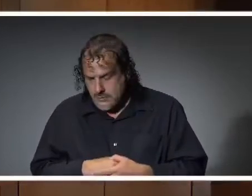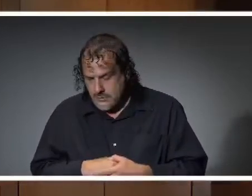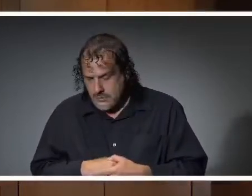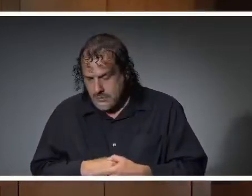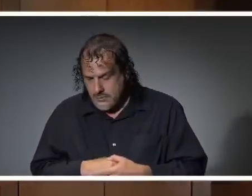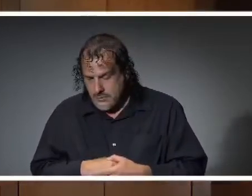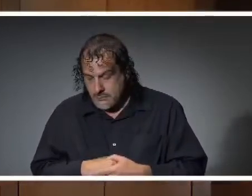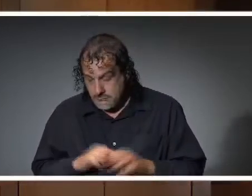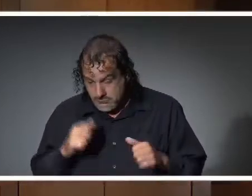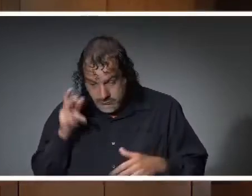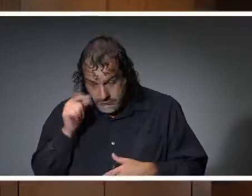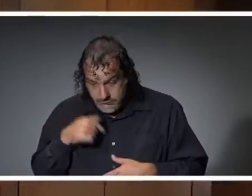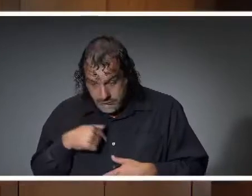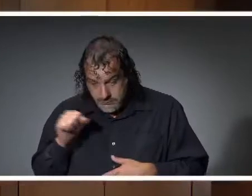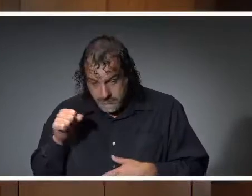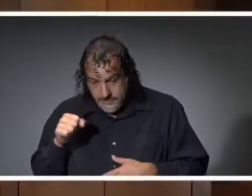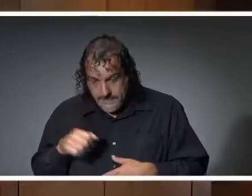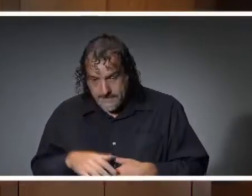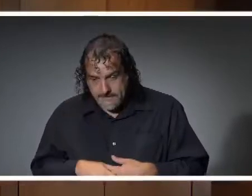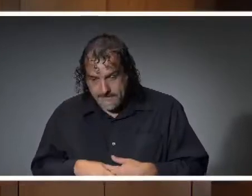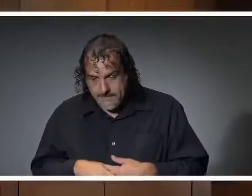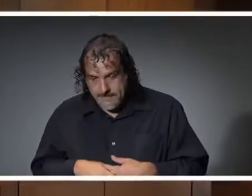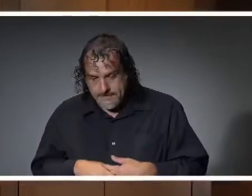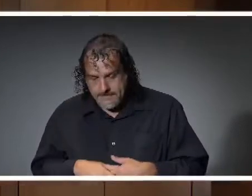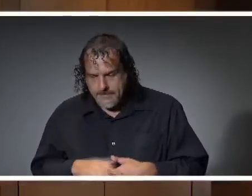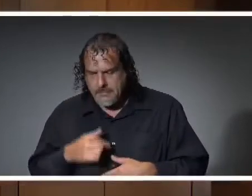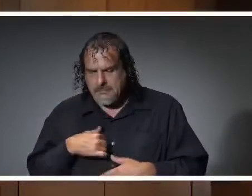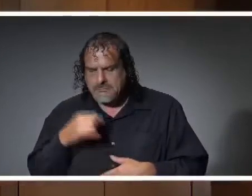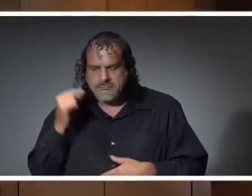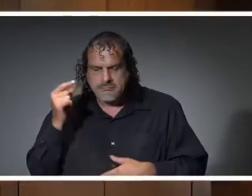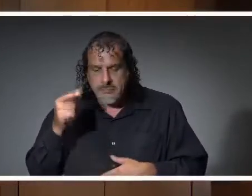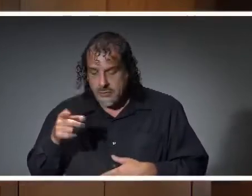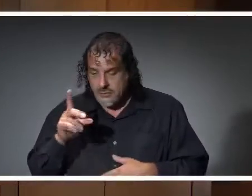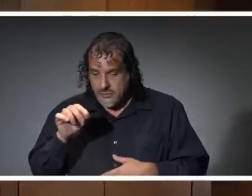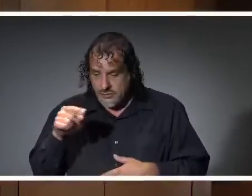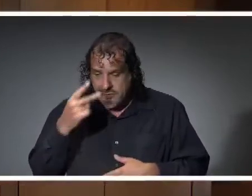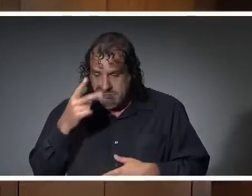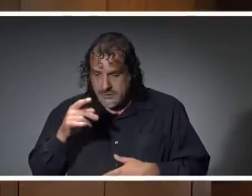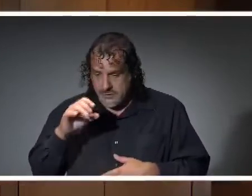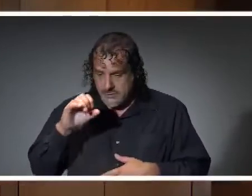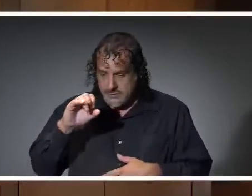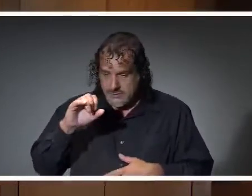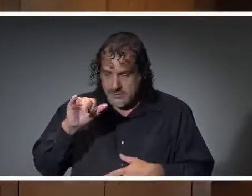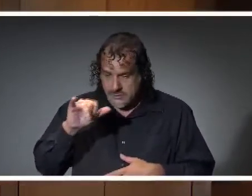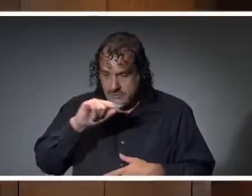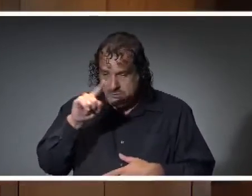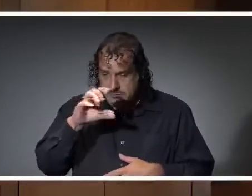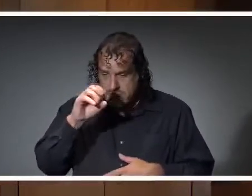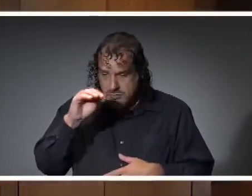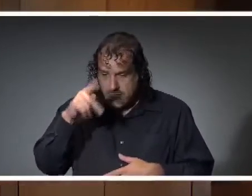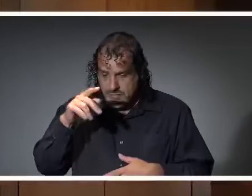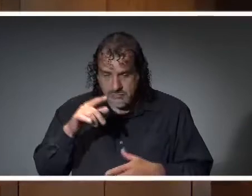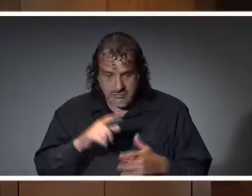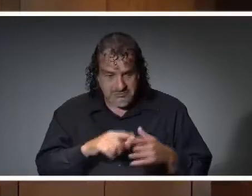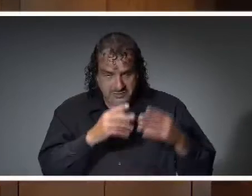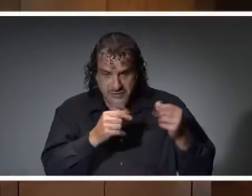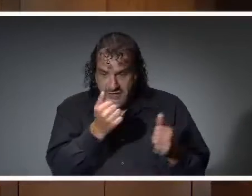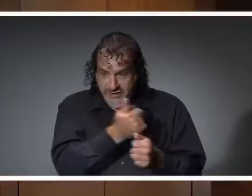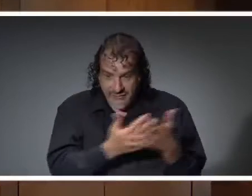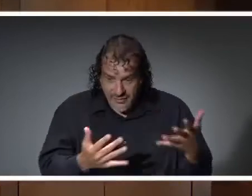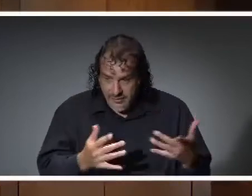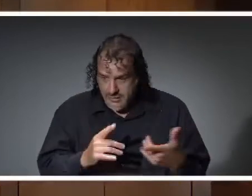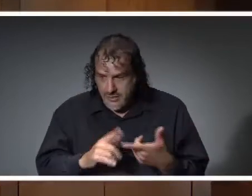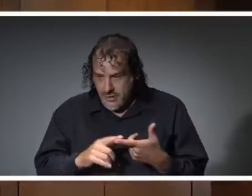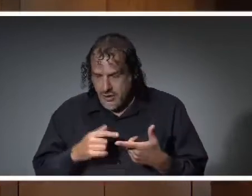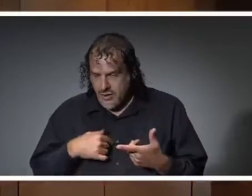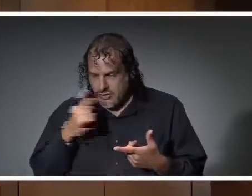Yeah, can you hear me? Yes. Yeah, I was just wondering, do you see the Yazoo pumps as kind of an all or nothing kind of solution, or do you think